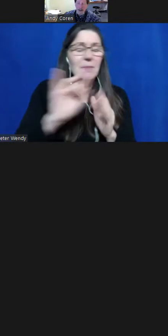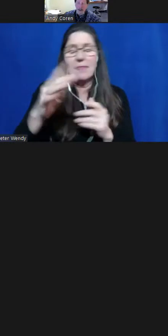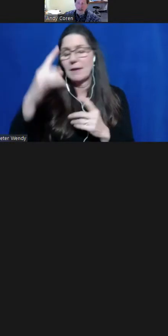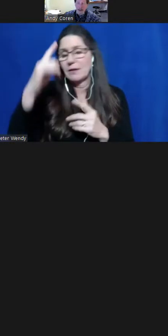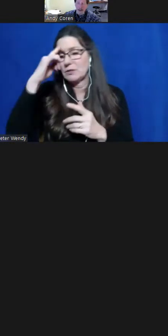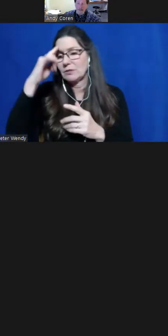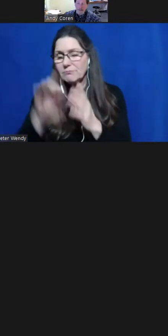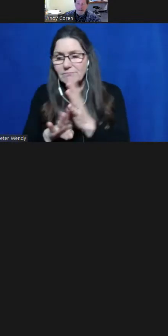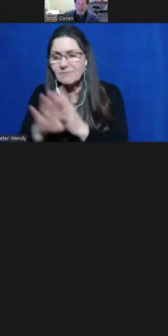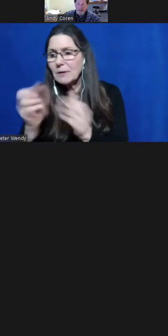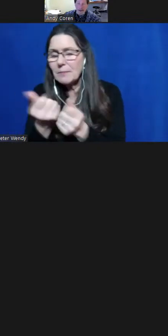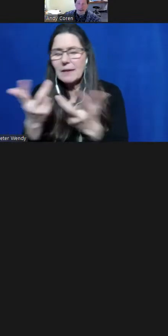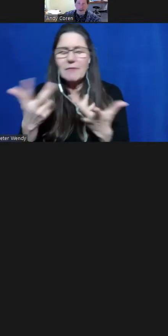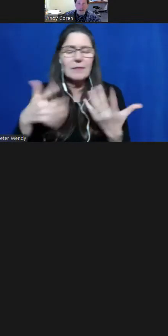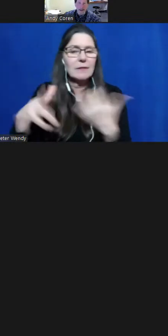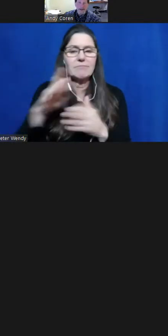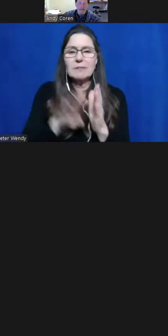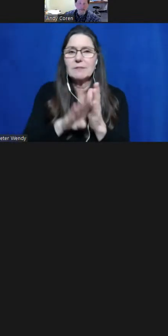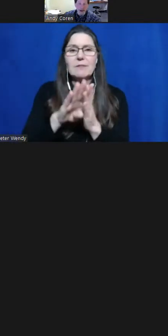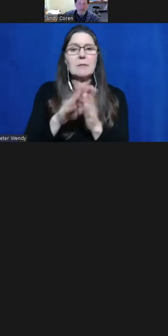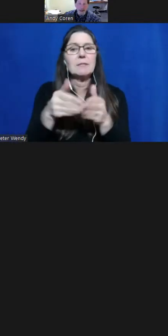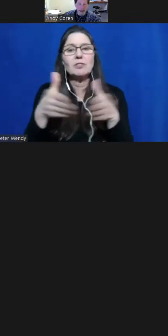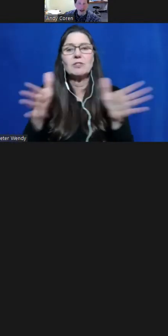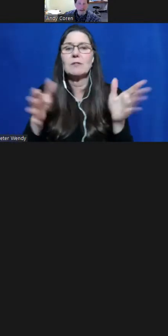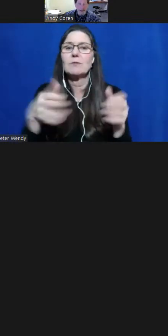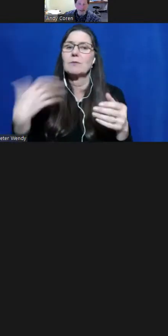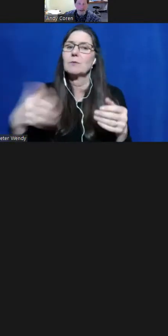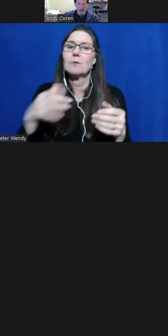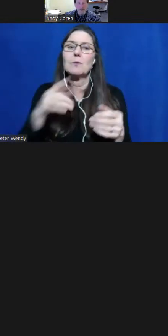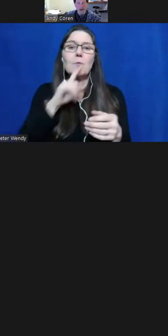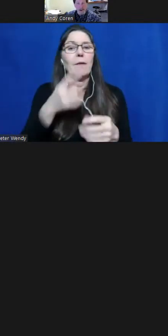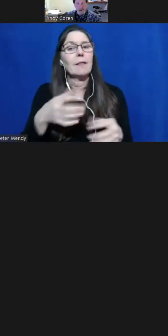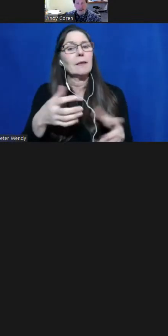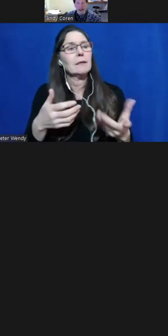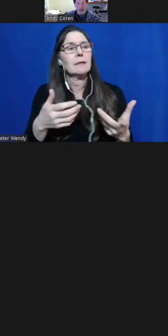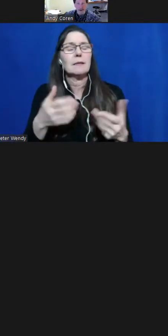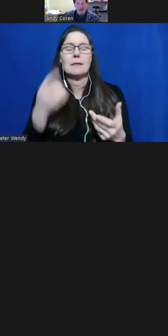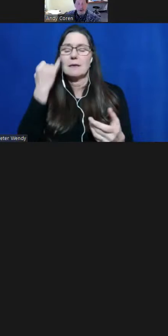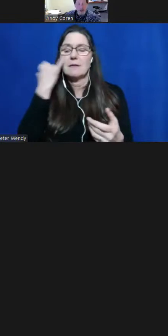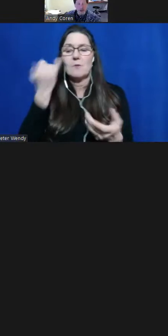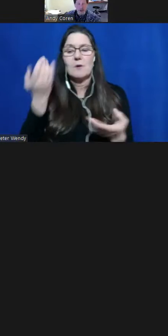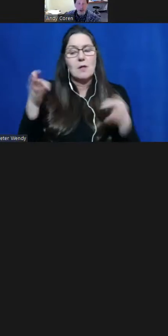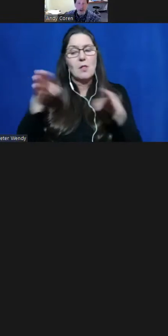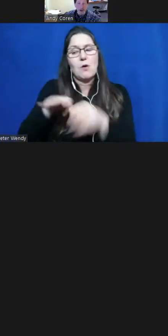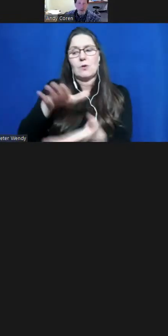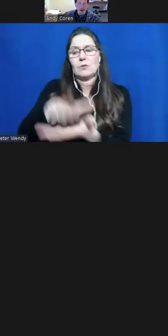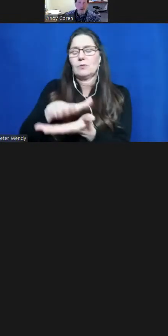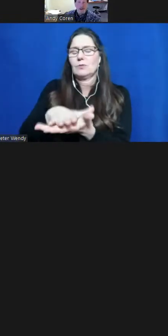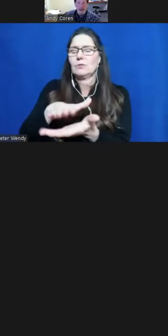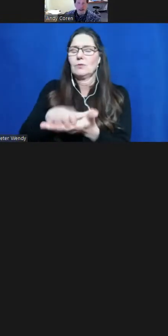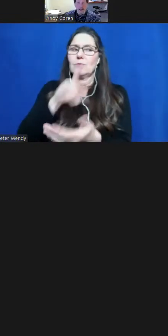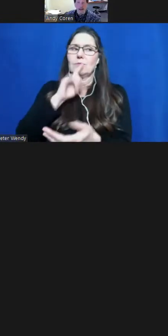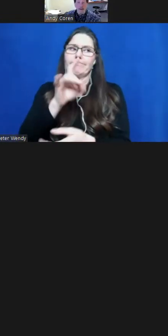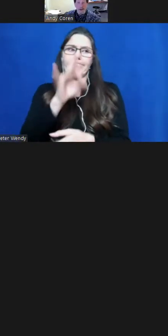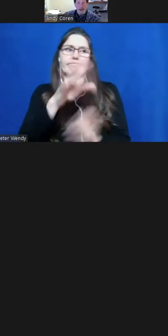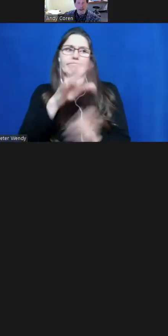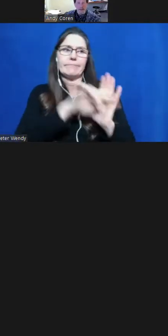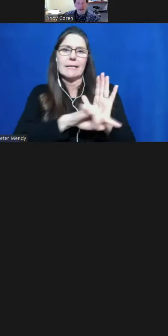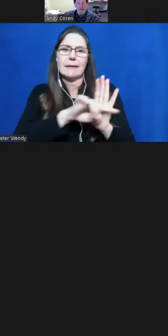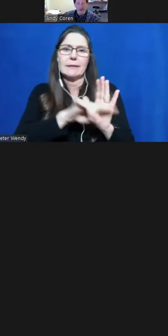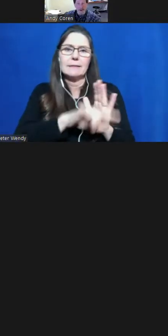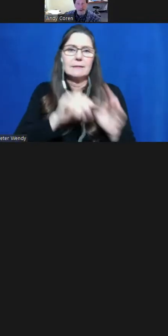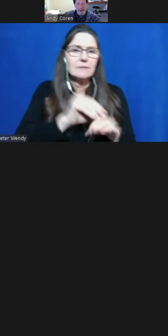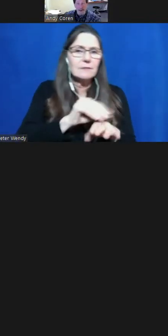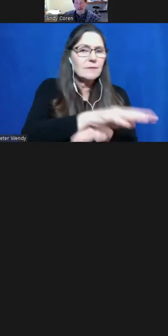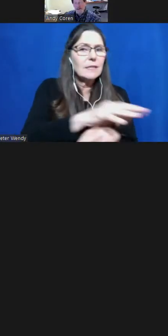forth, is a very big consequence of closing classrooms and schools. So where it was done with